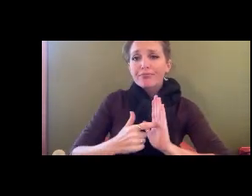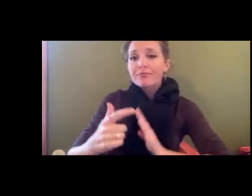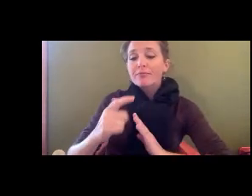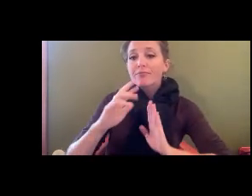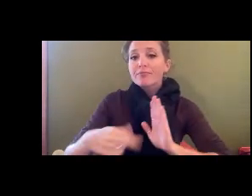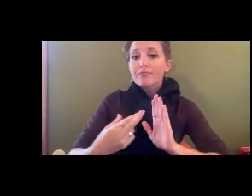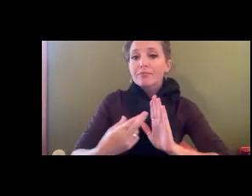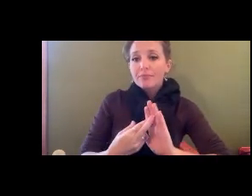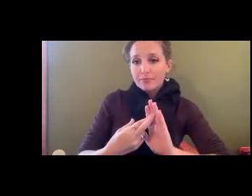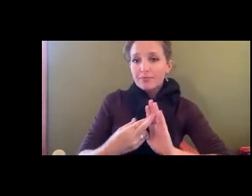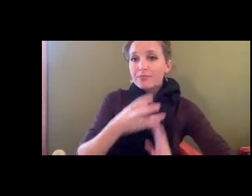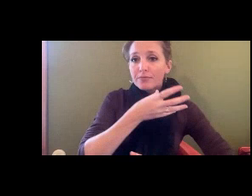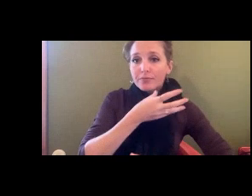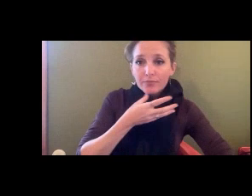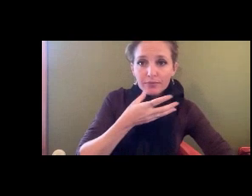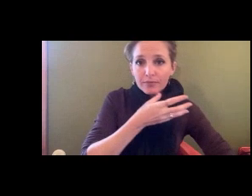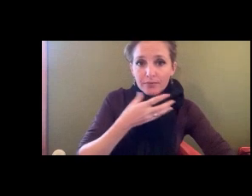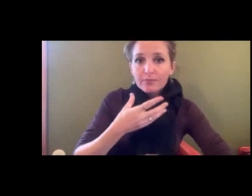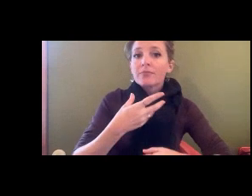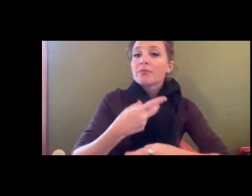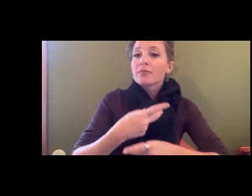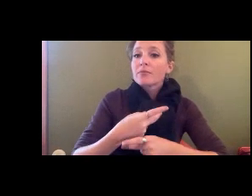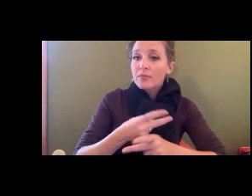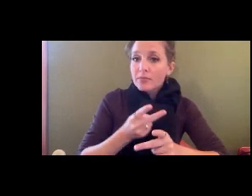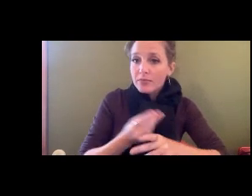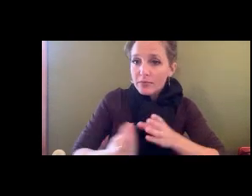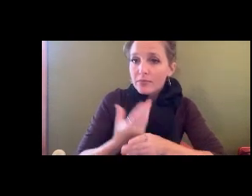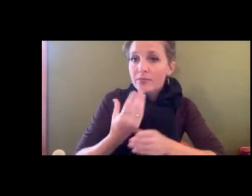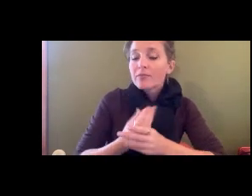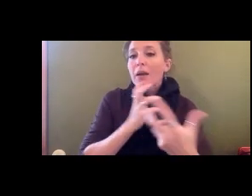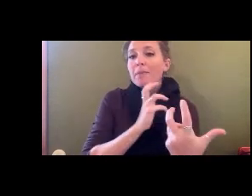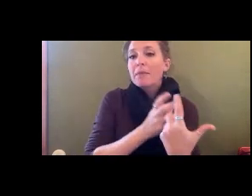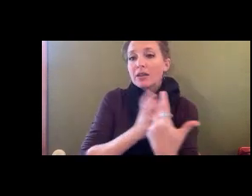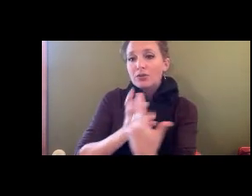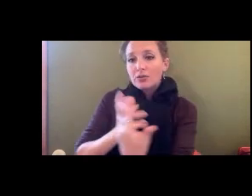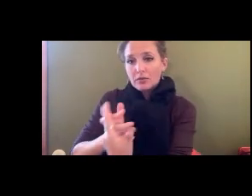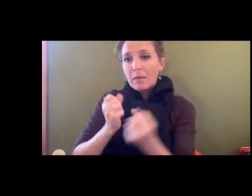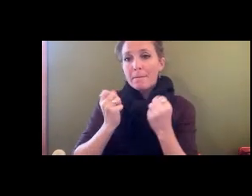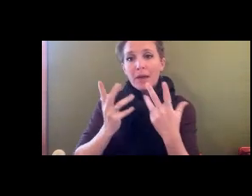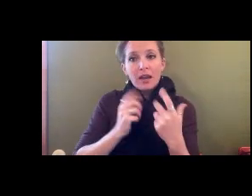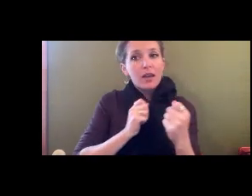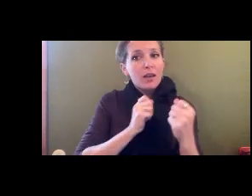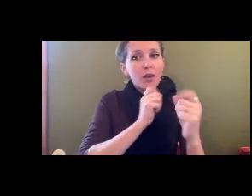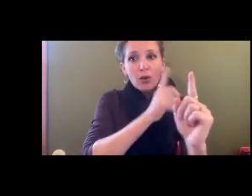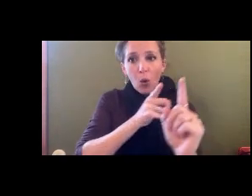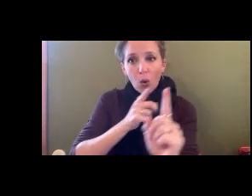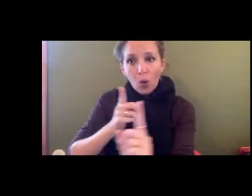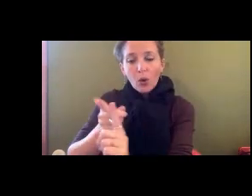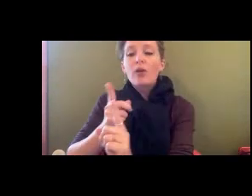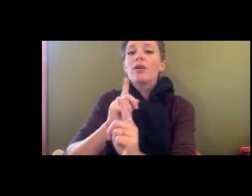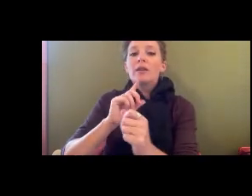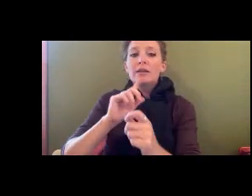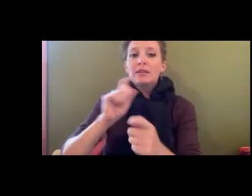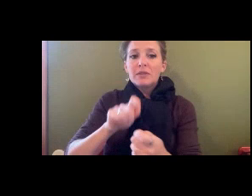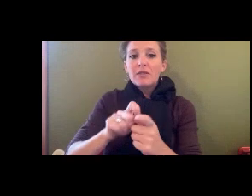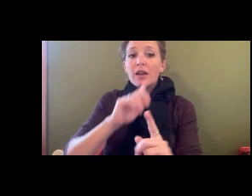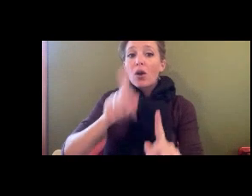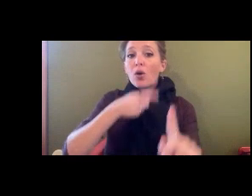of agricultural productivity growth in meeting many of the goals, and in particular, Goal 2, achieving zero